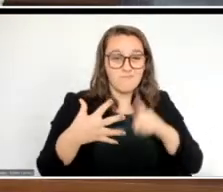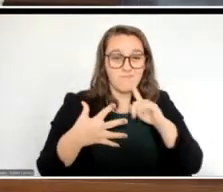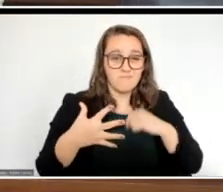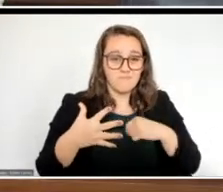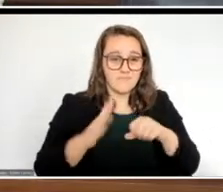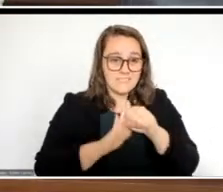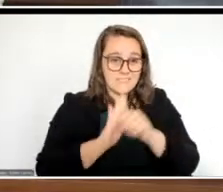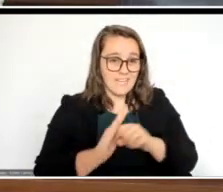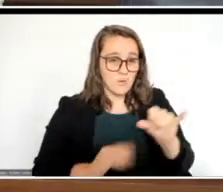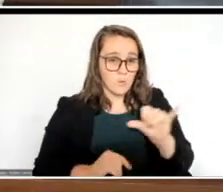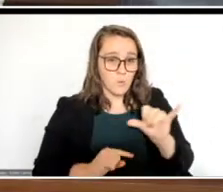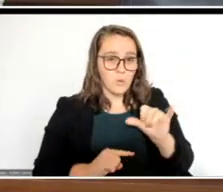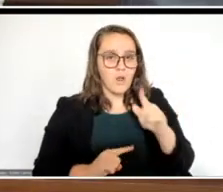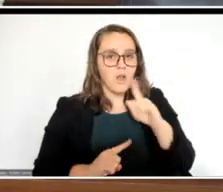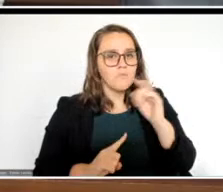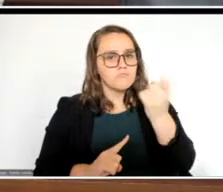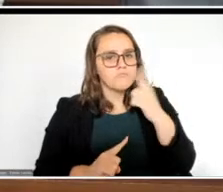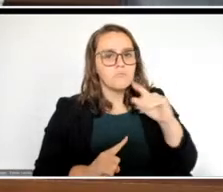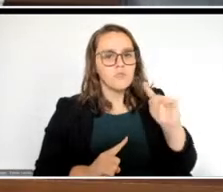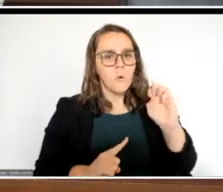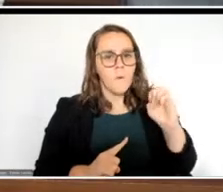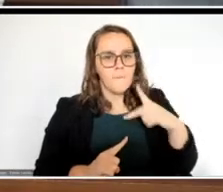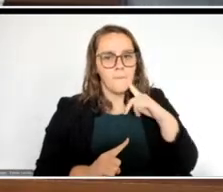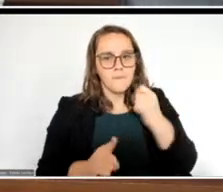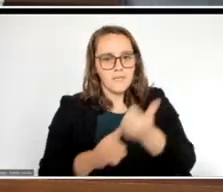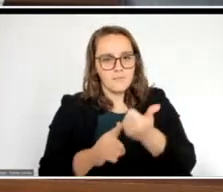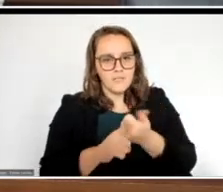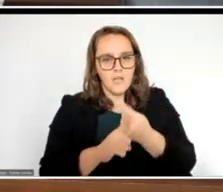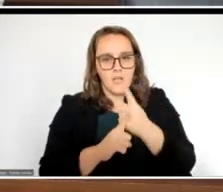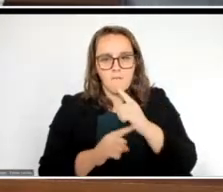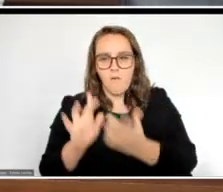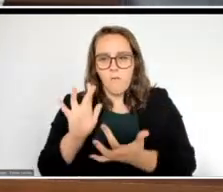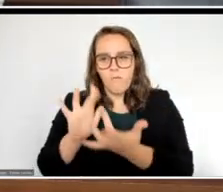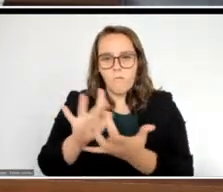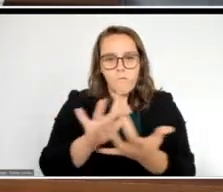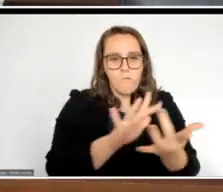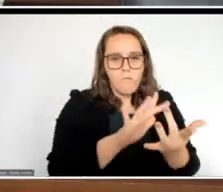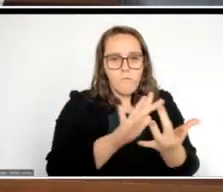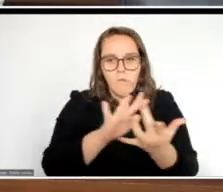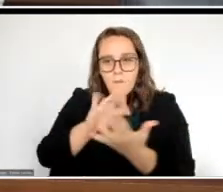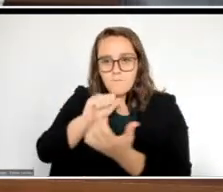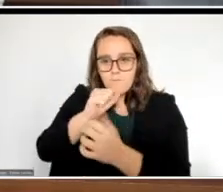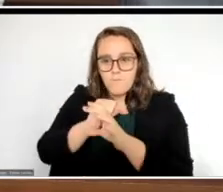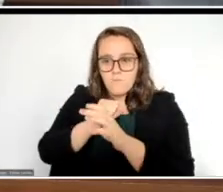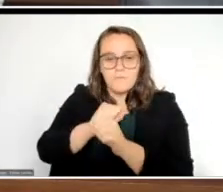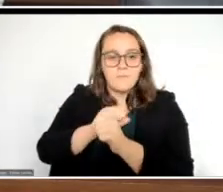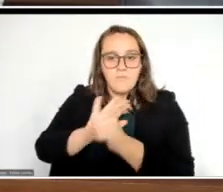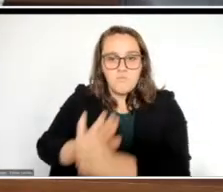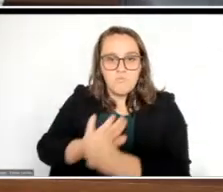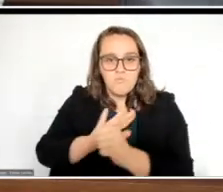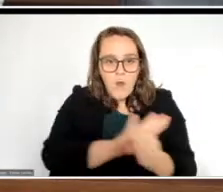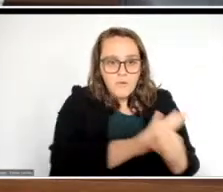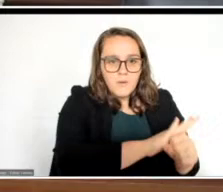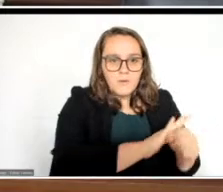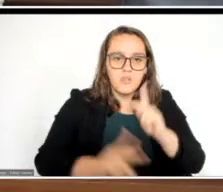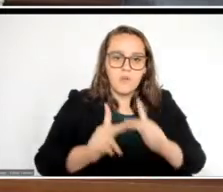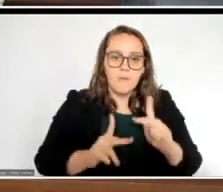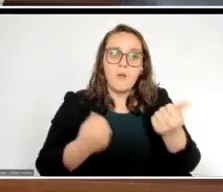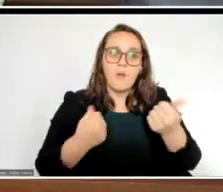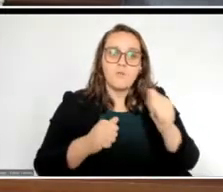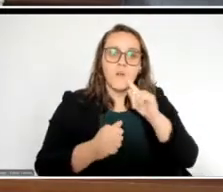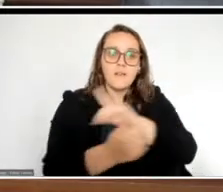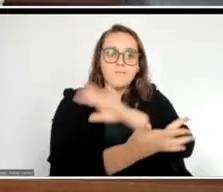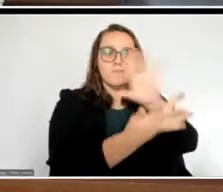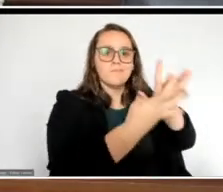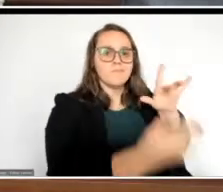President Trump was pressuring state officials, he was also trying to use the Department of Justice to change the election result.